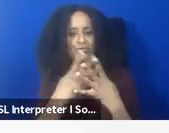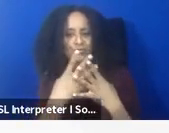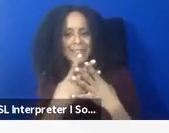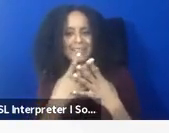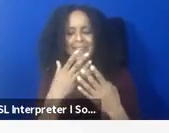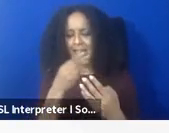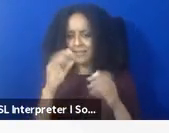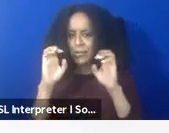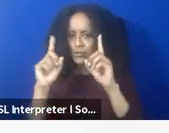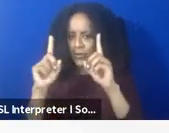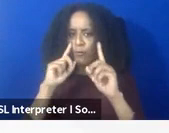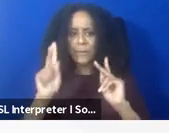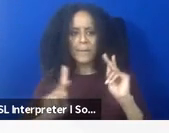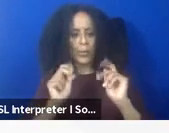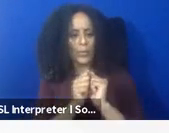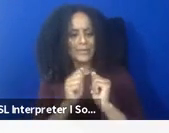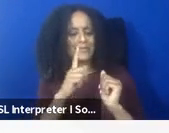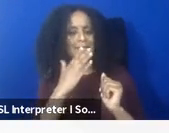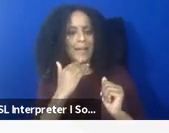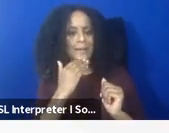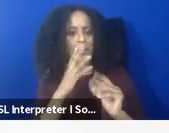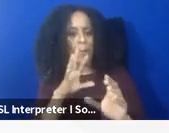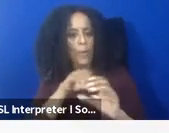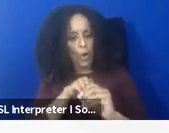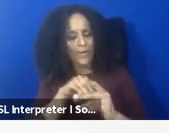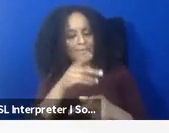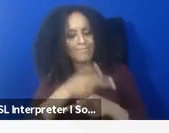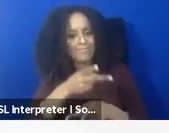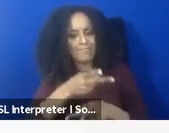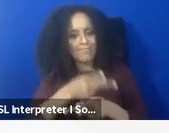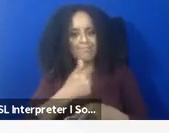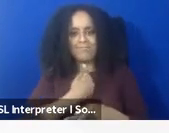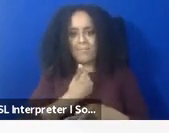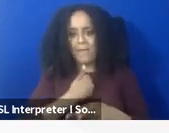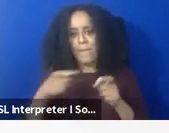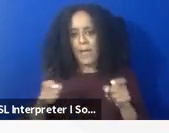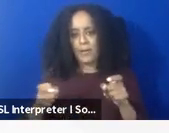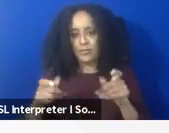with diabetes as part of diabetes care and self-management,